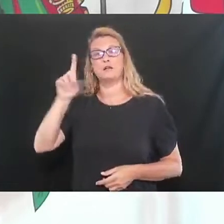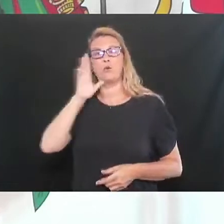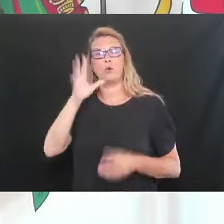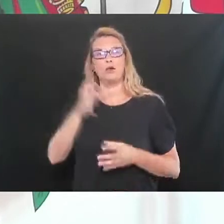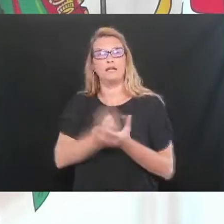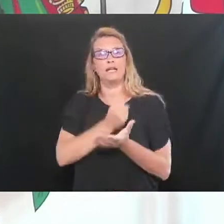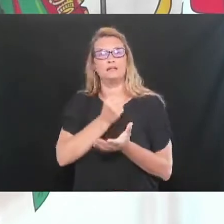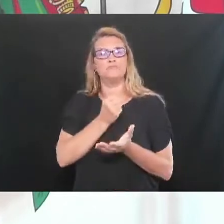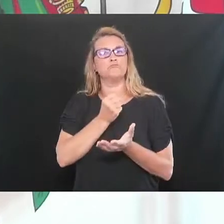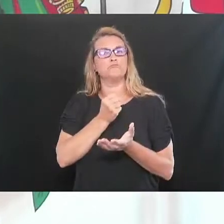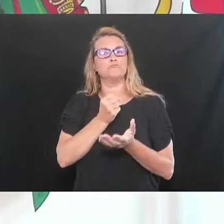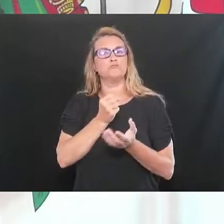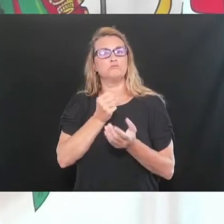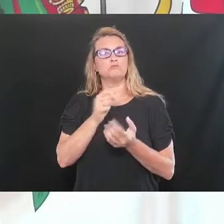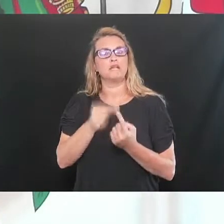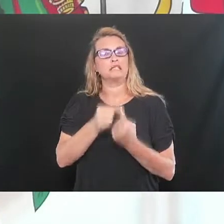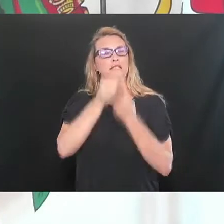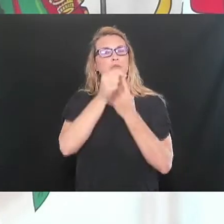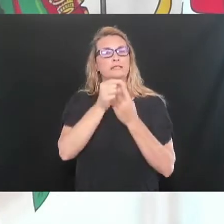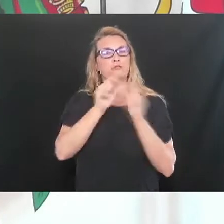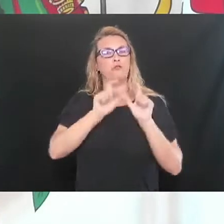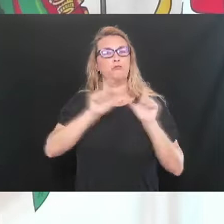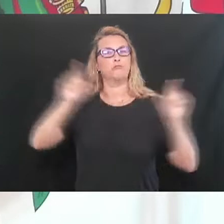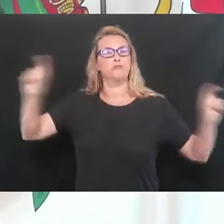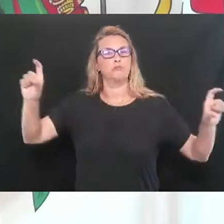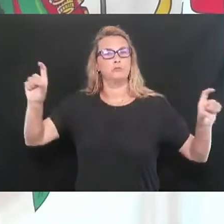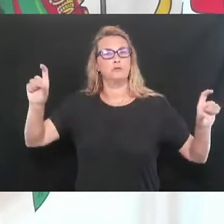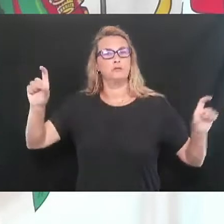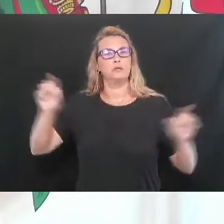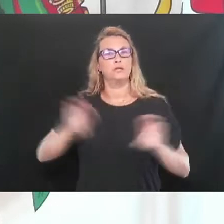grants that could open up access to